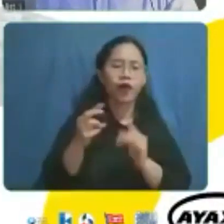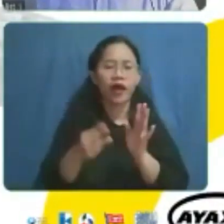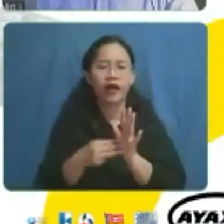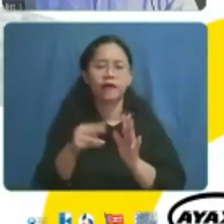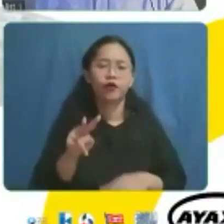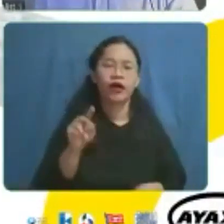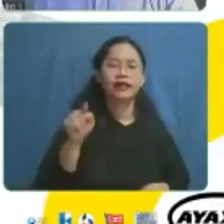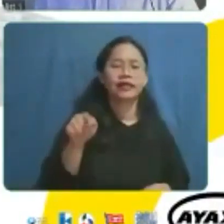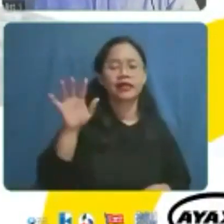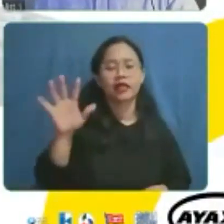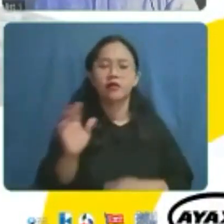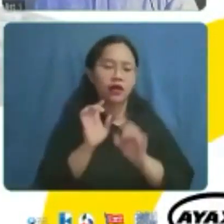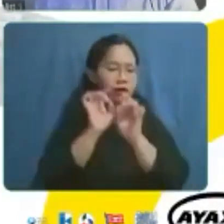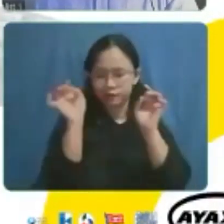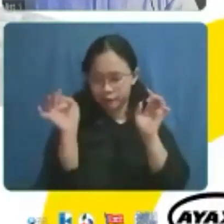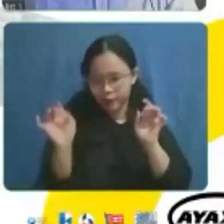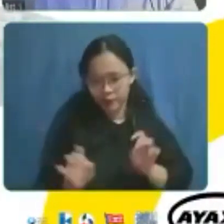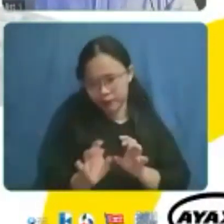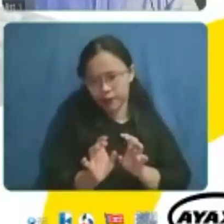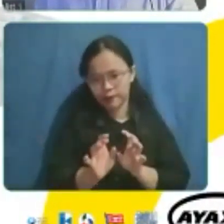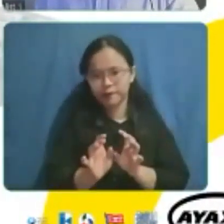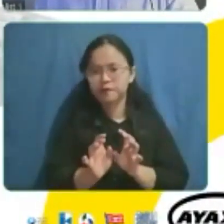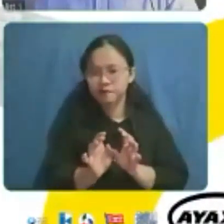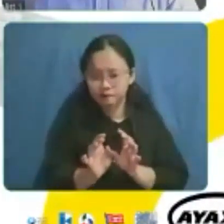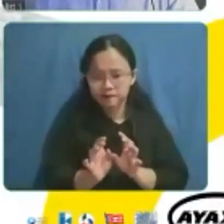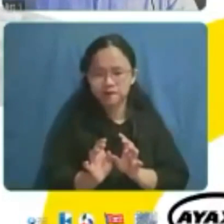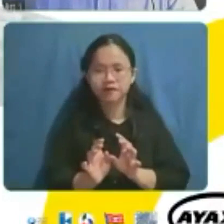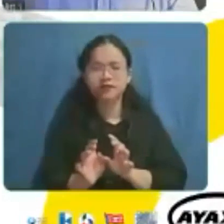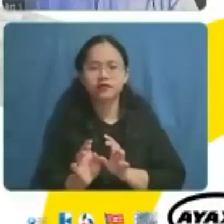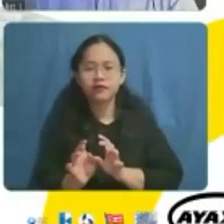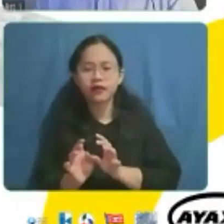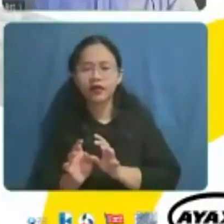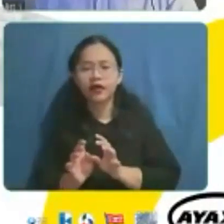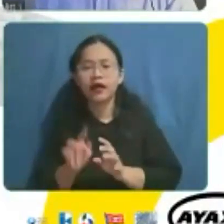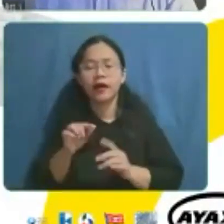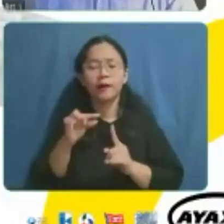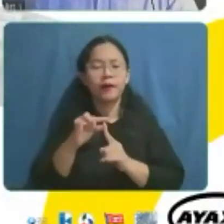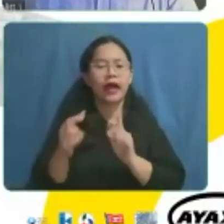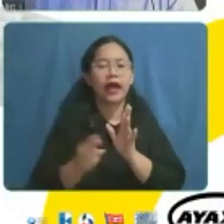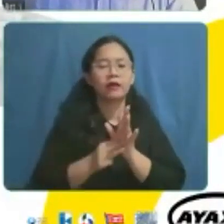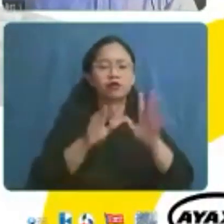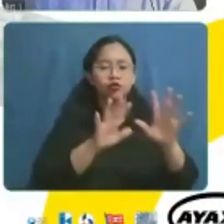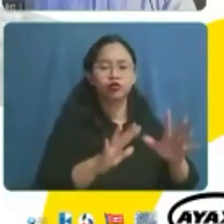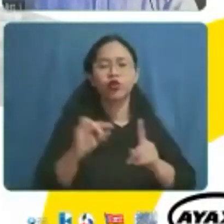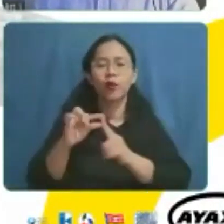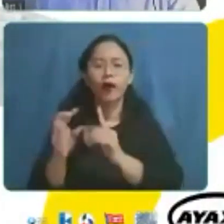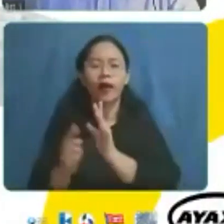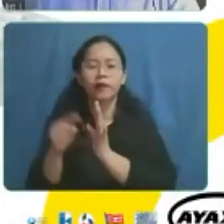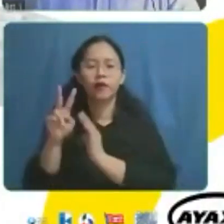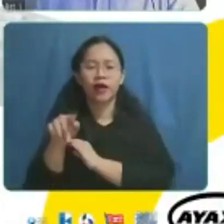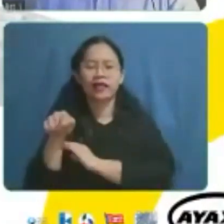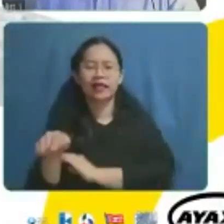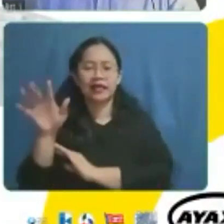particles. So PM10 particles are those particles that are less than